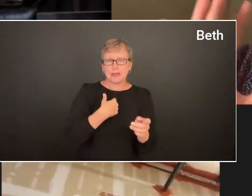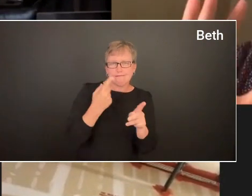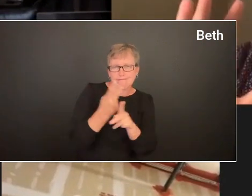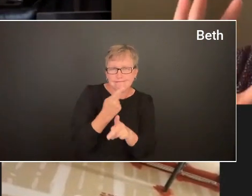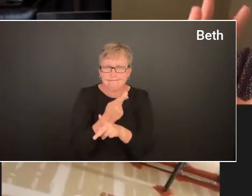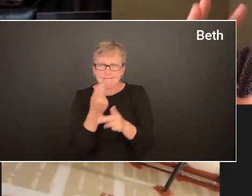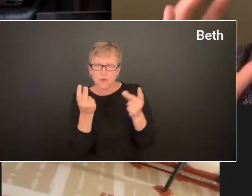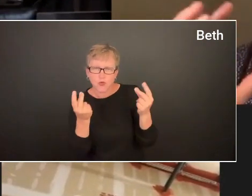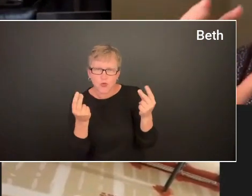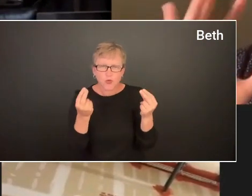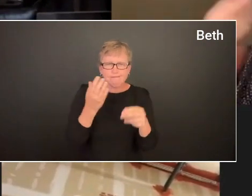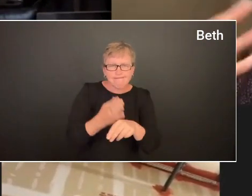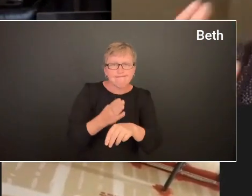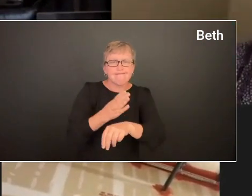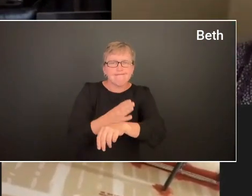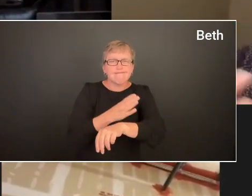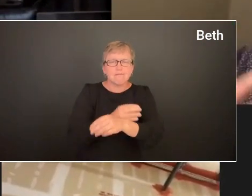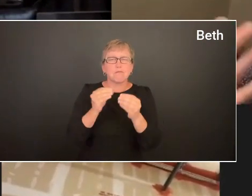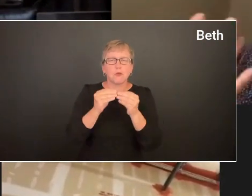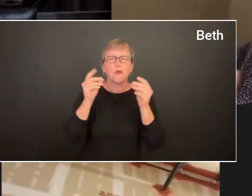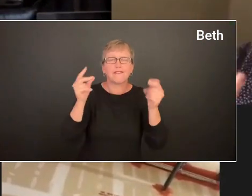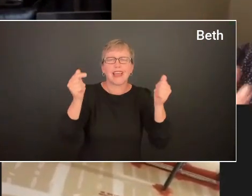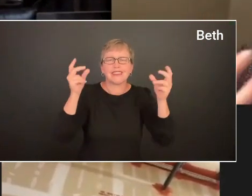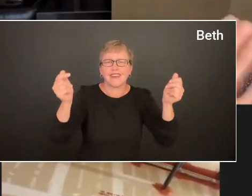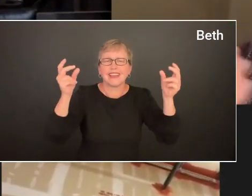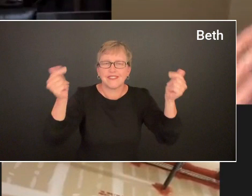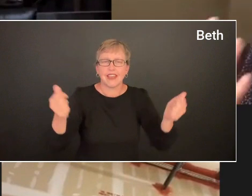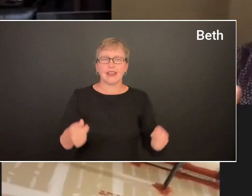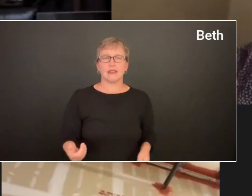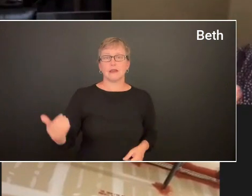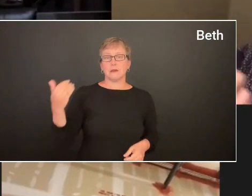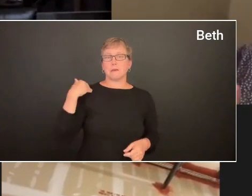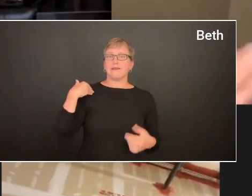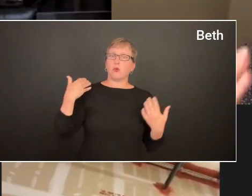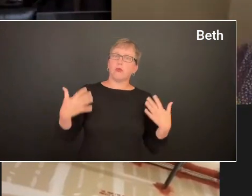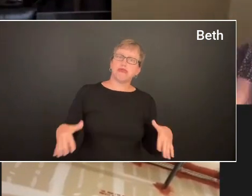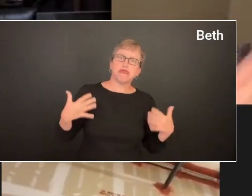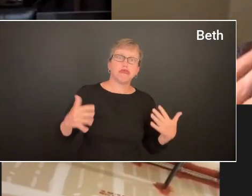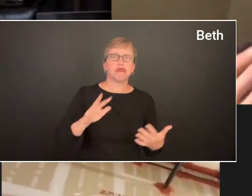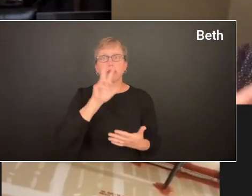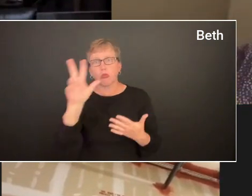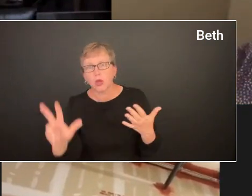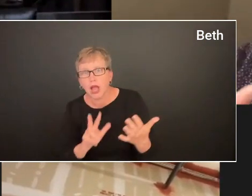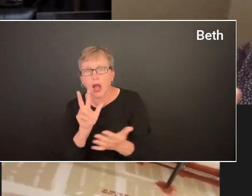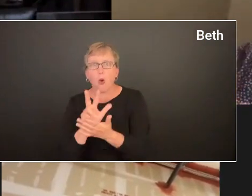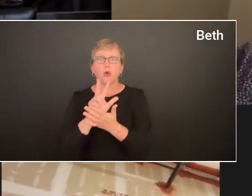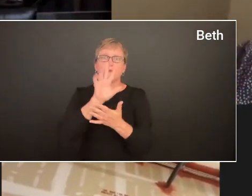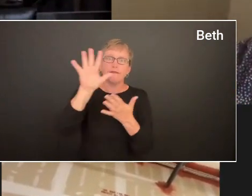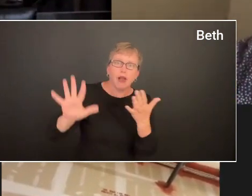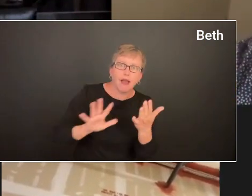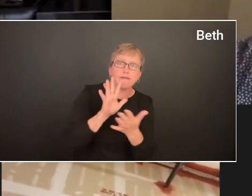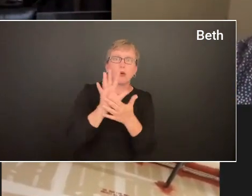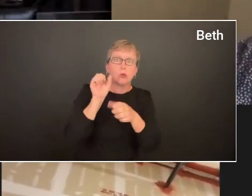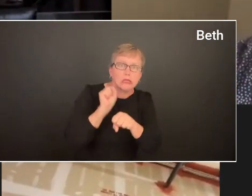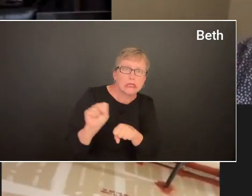like excited. This is an adventure and we're figuring this out better and better and better, and things are getting faster. But I mean, it would take 3